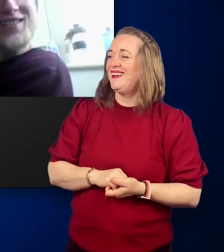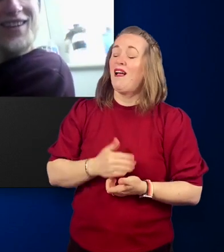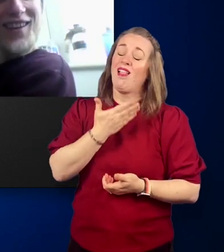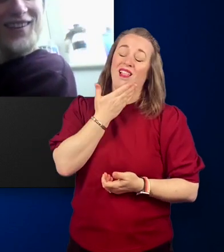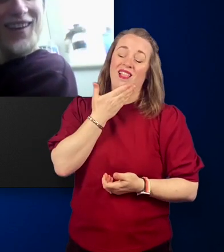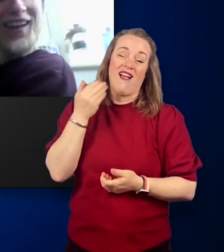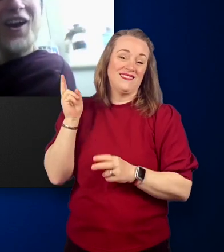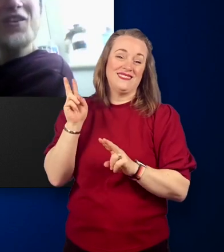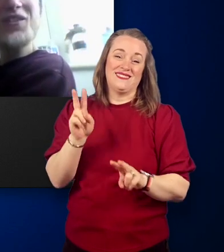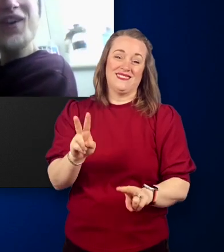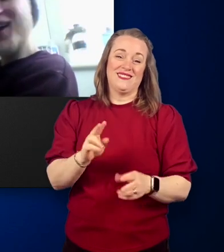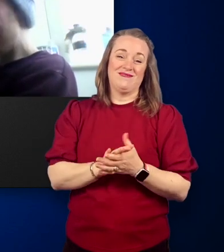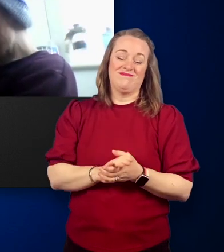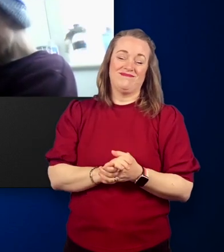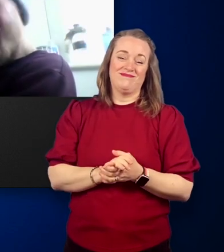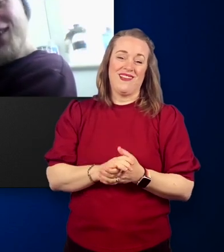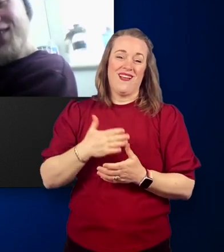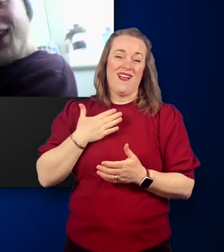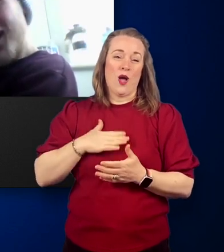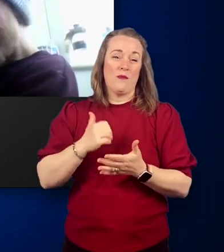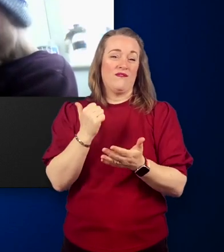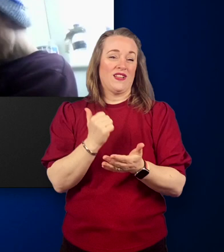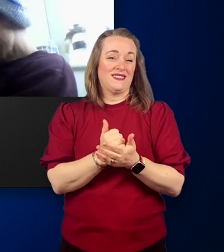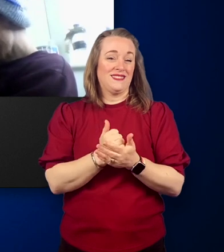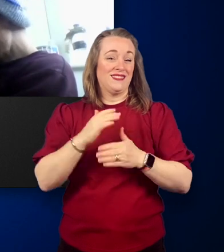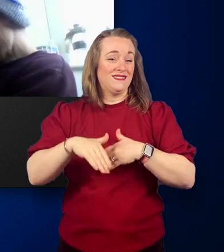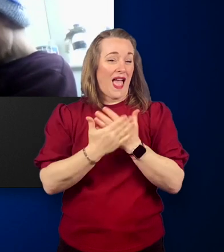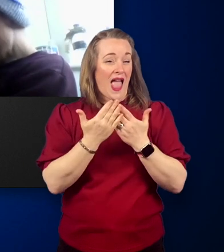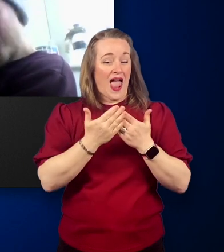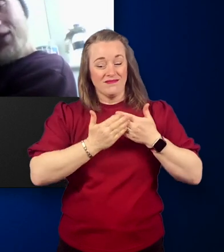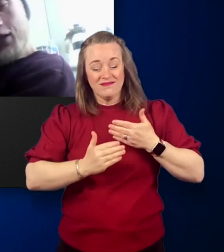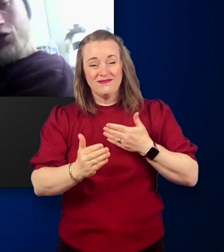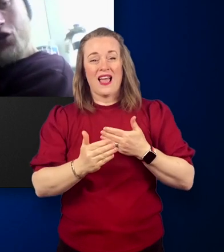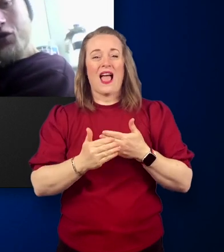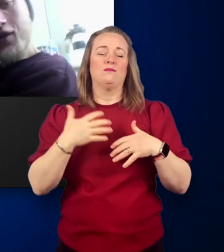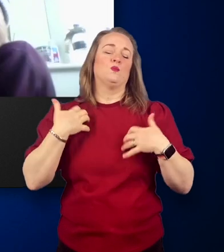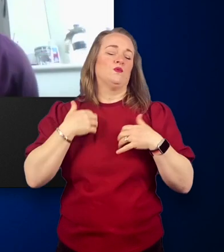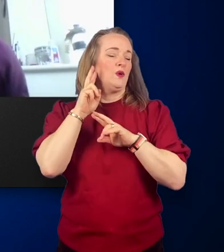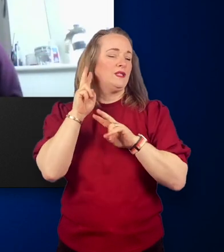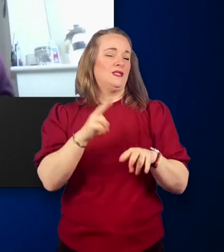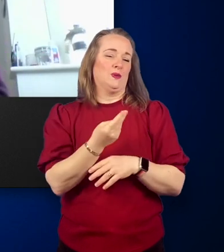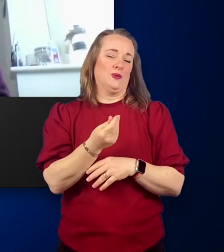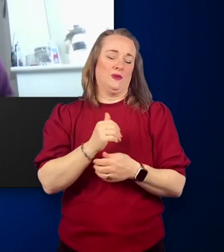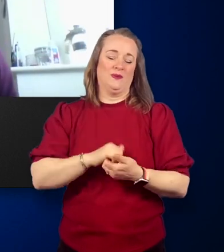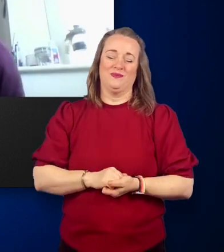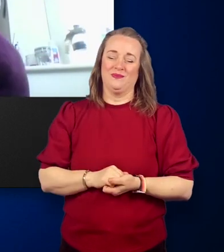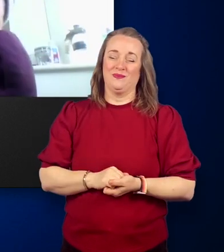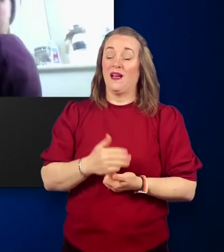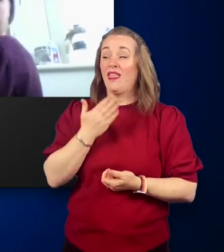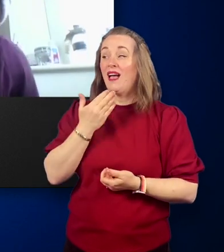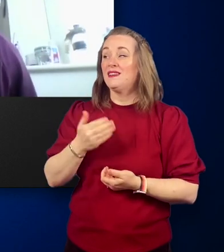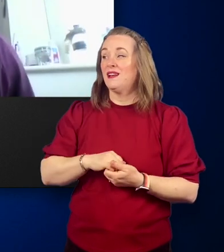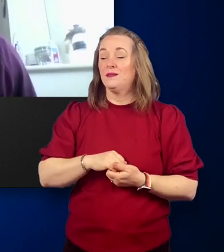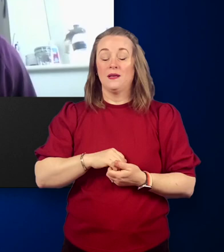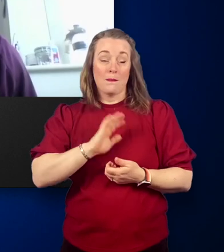lovely to see you, and I hope you have a great rest of the day, and looking forward to seeing you soon. Bye. Say bye bye, Bethany.